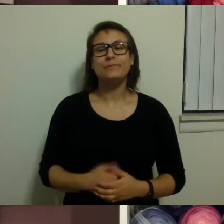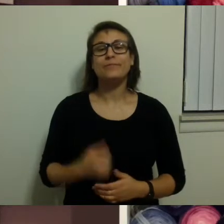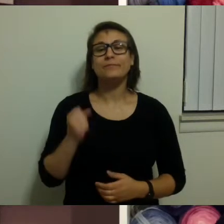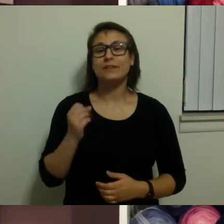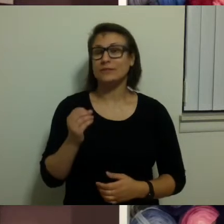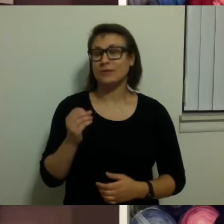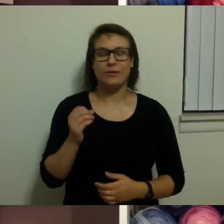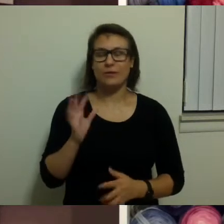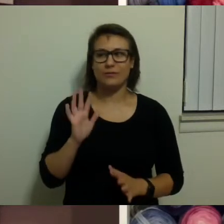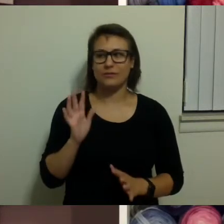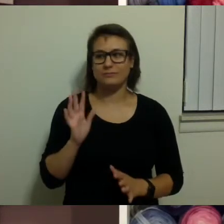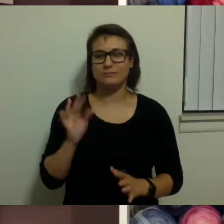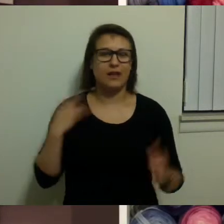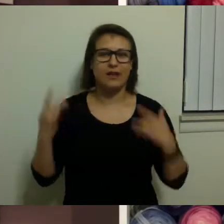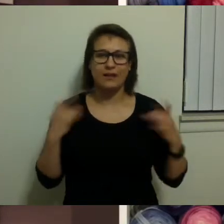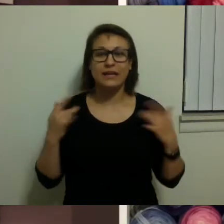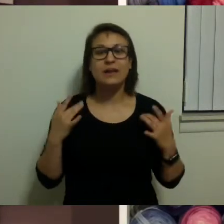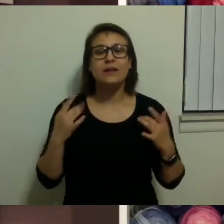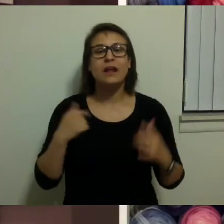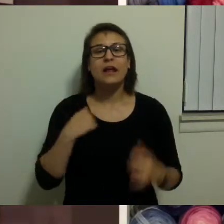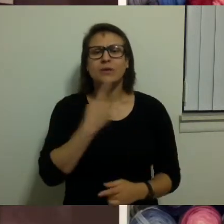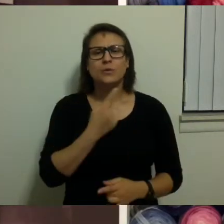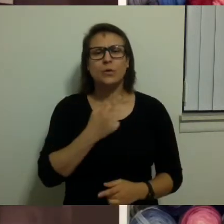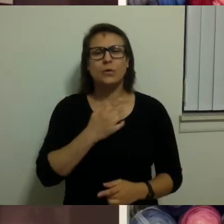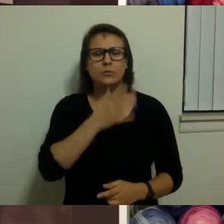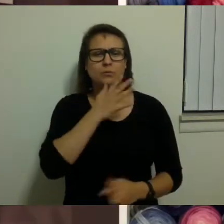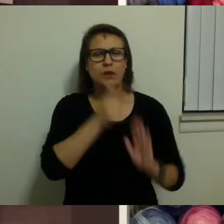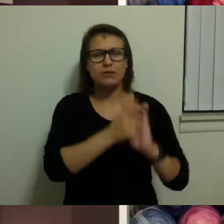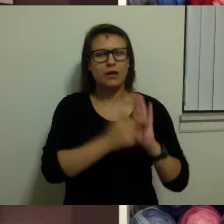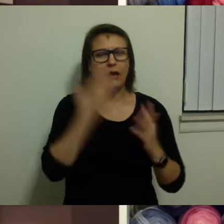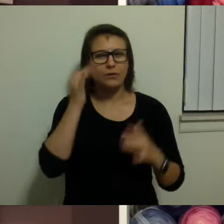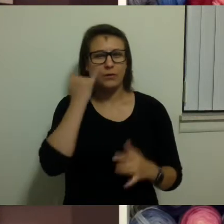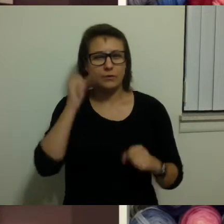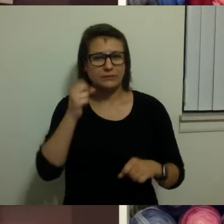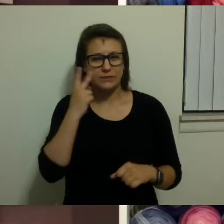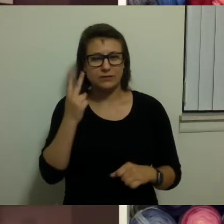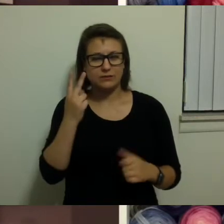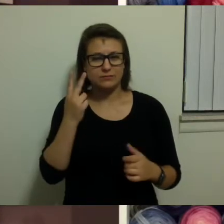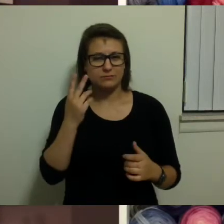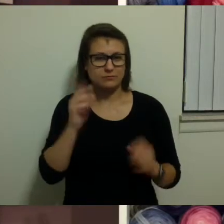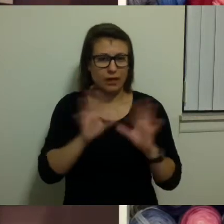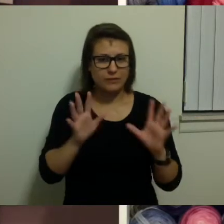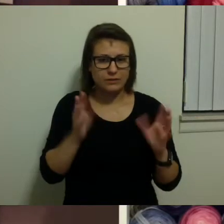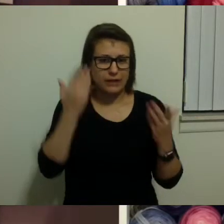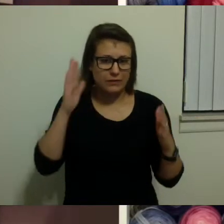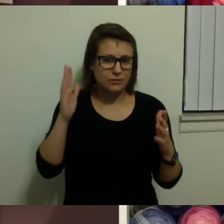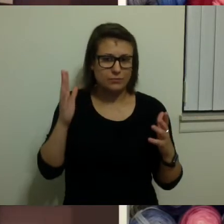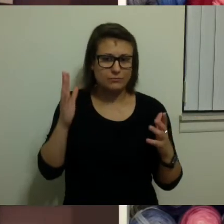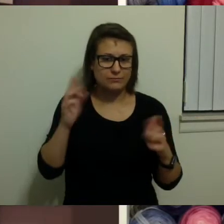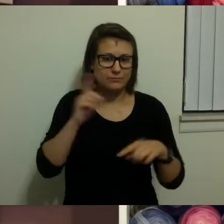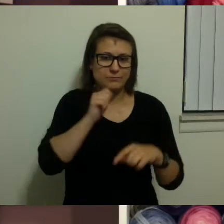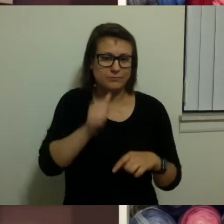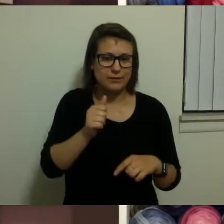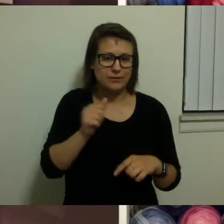So excited. And I was telling my mother-in-law, like, I don't know if you can see, because obviously I don't have Kara interpreting while I'm